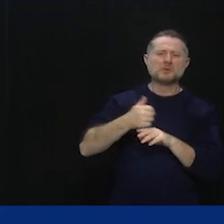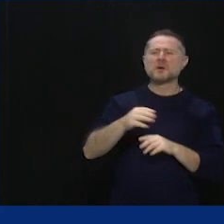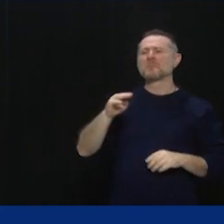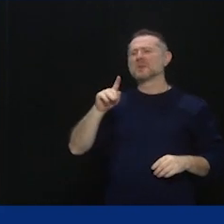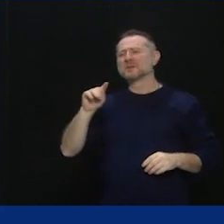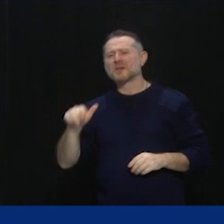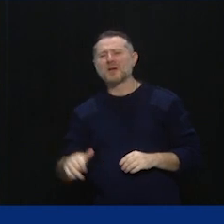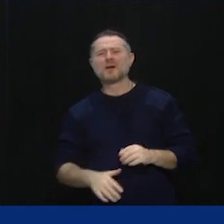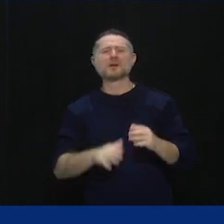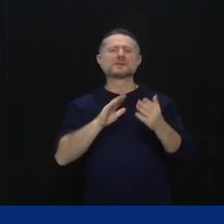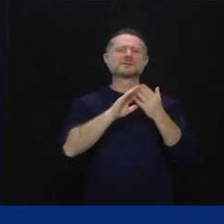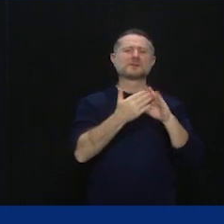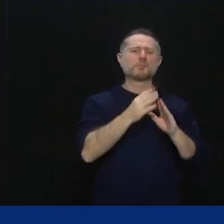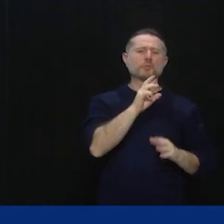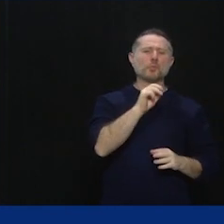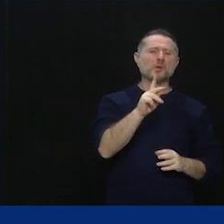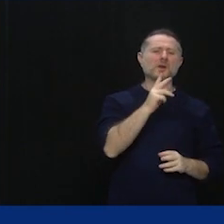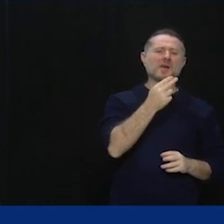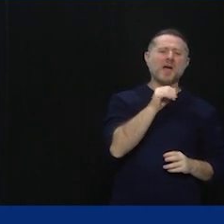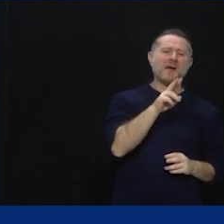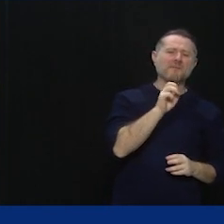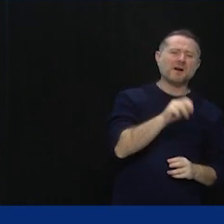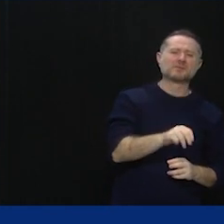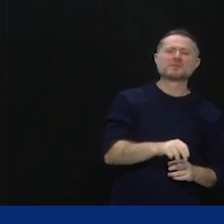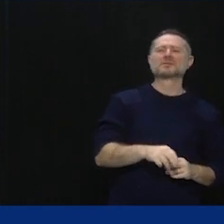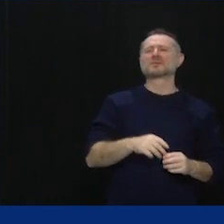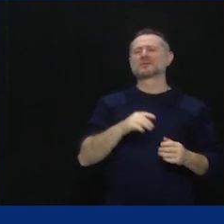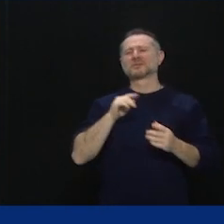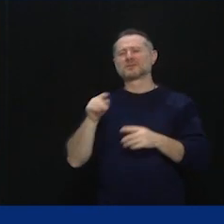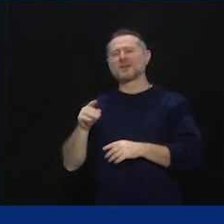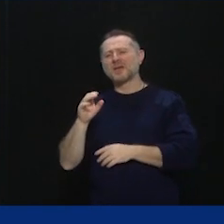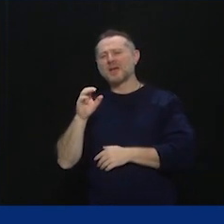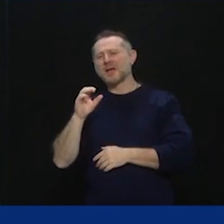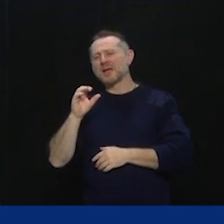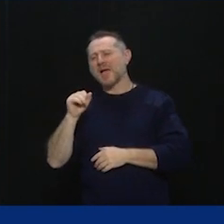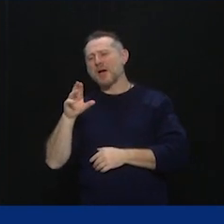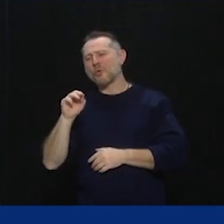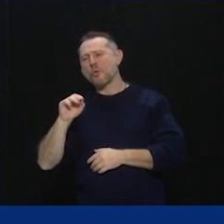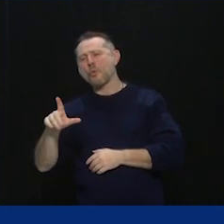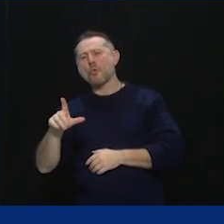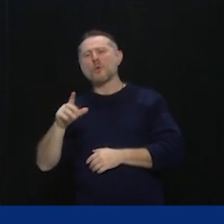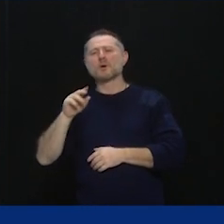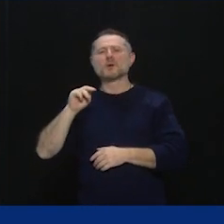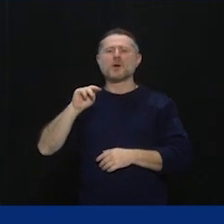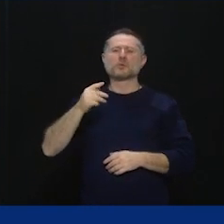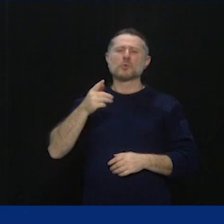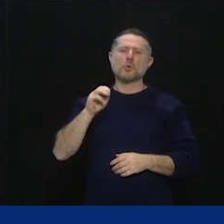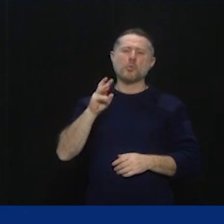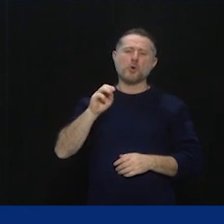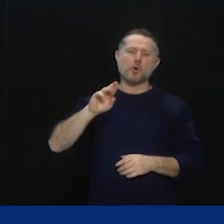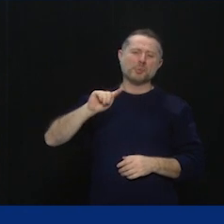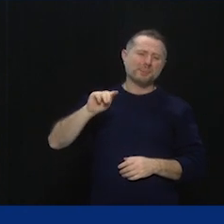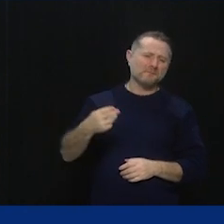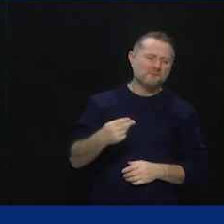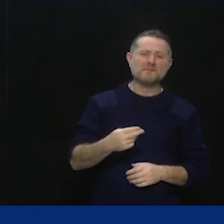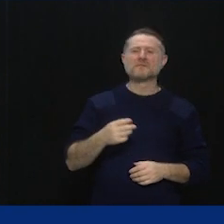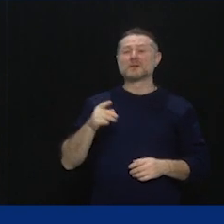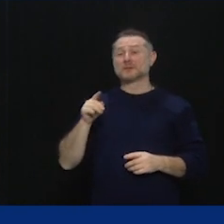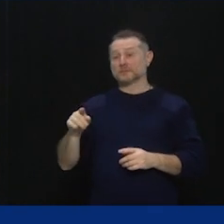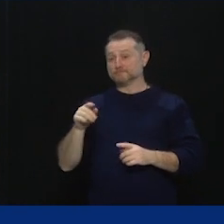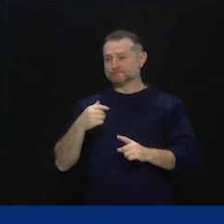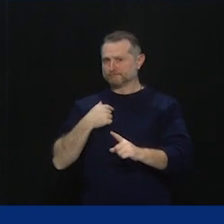Longworth, and the edict was, how can we make the state of New York help this project actually get over the goal